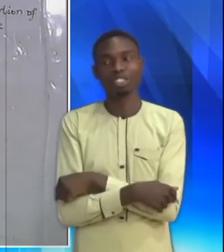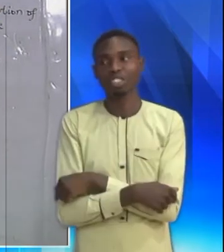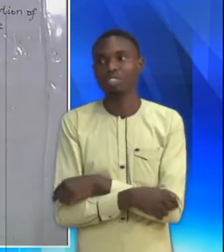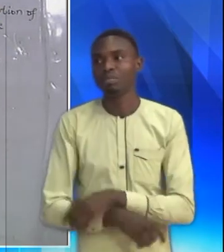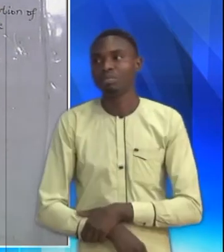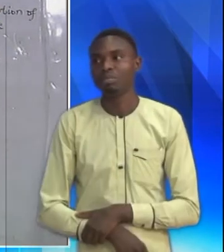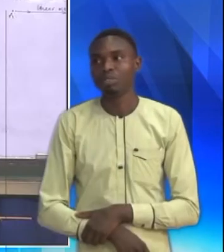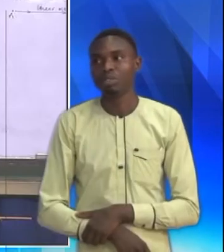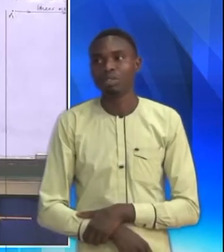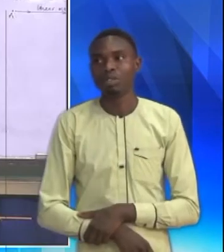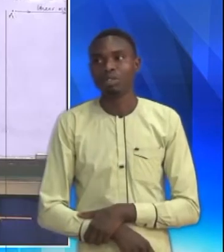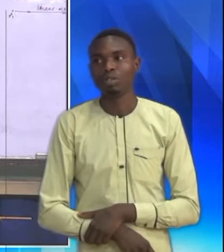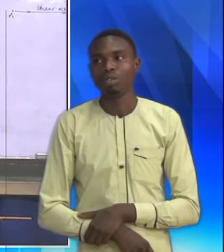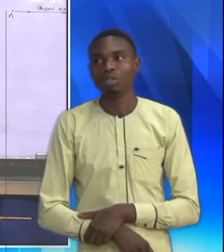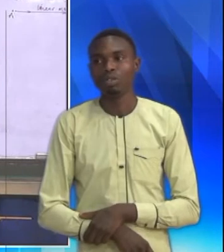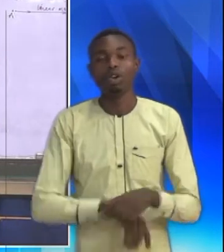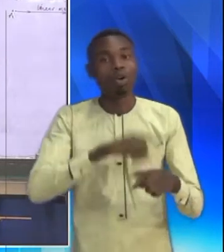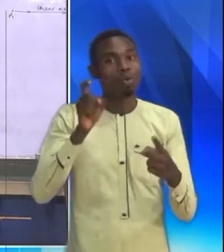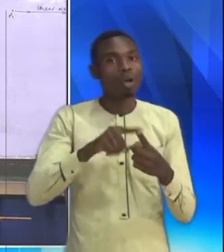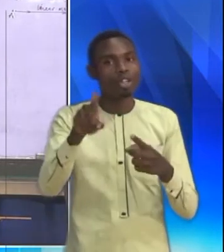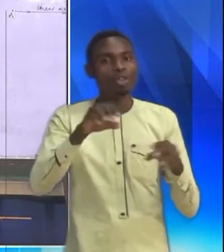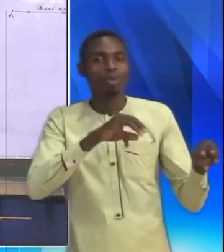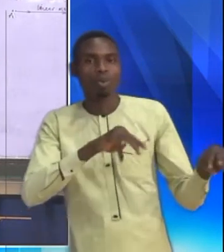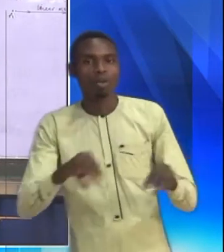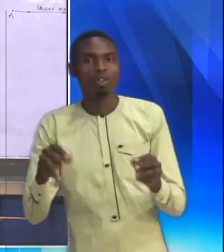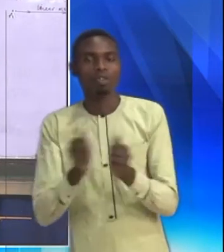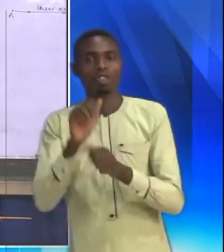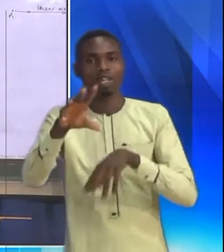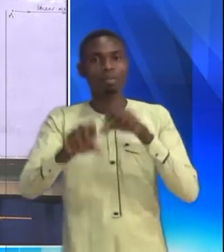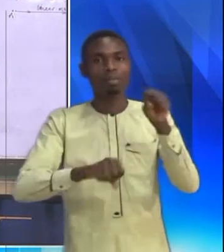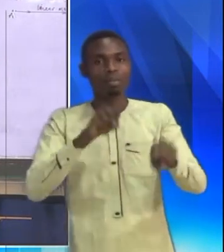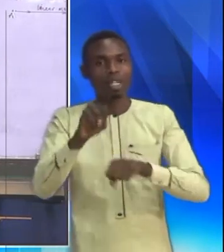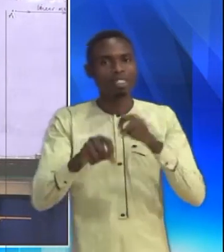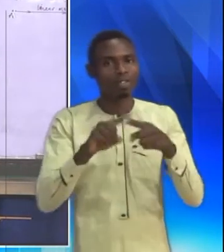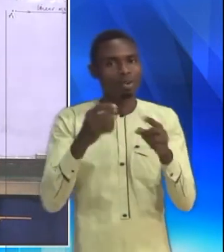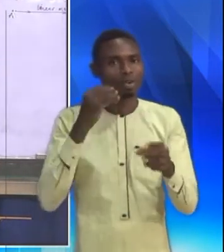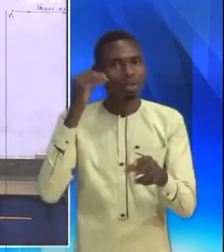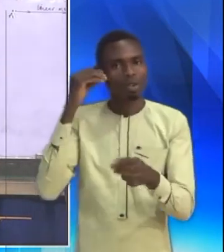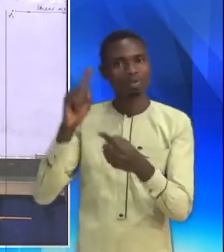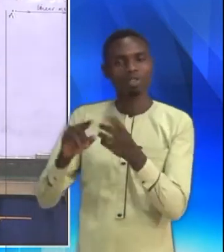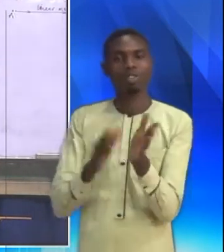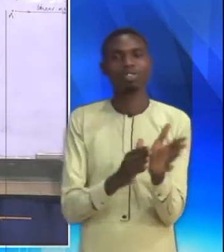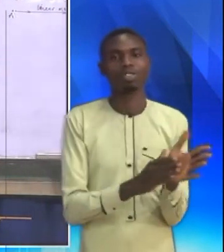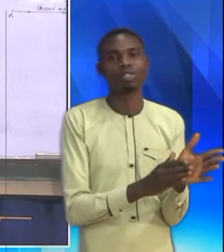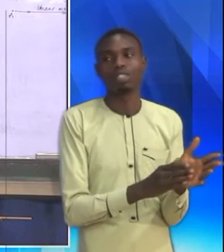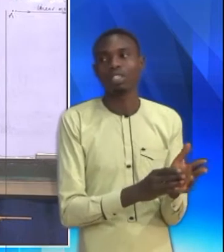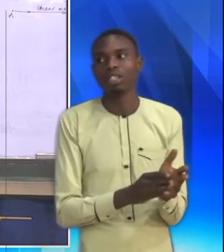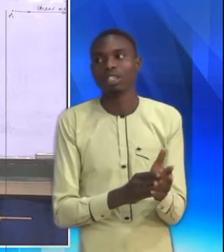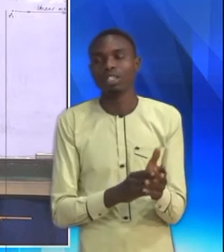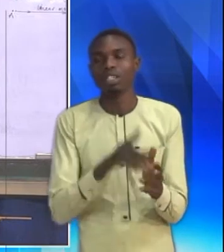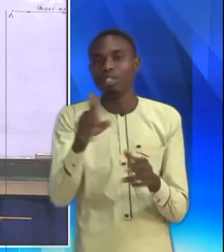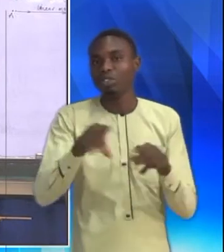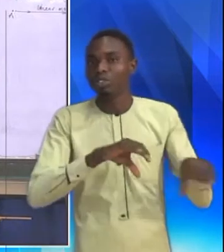you move with your bicycle from home to school, you do a kind